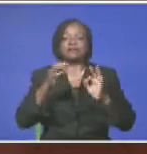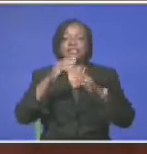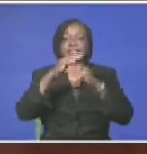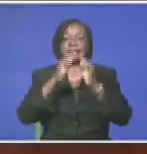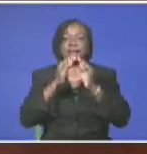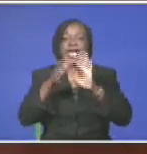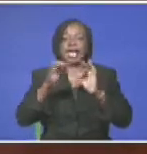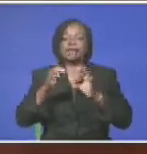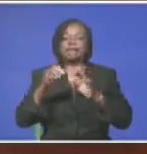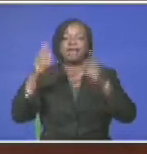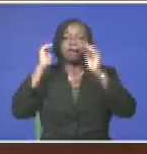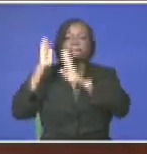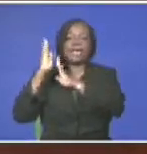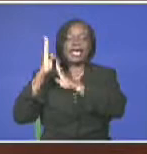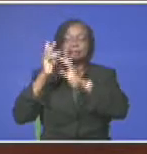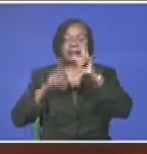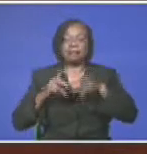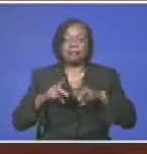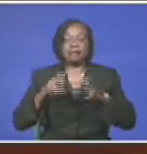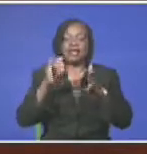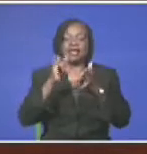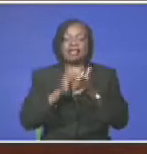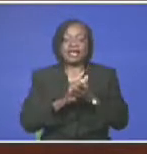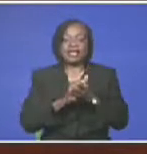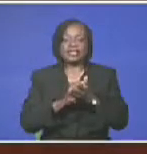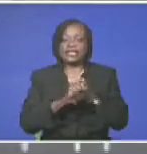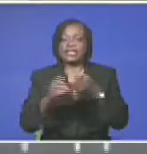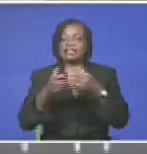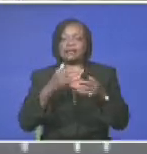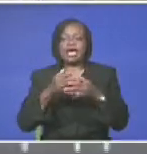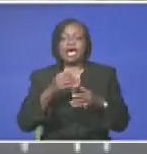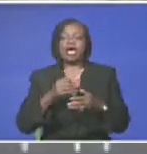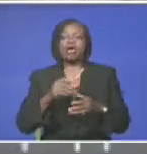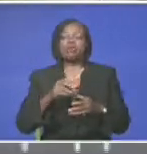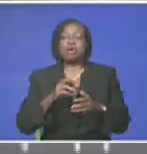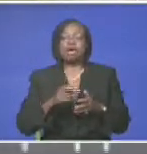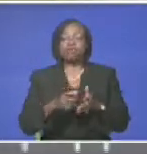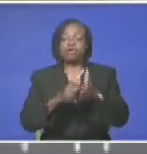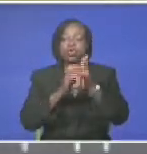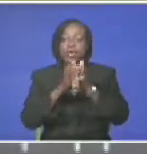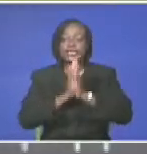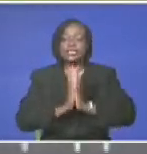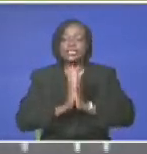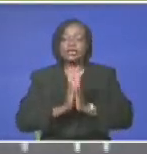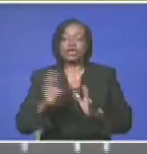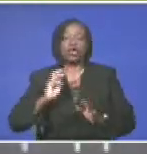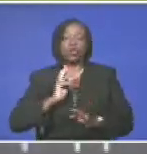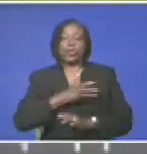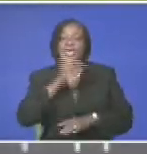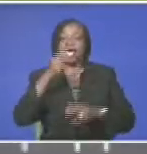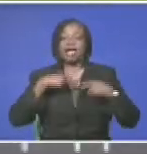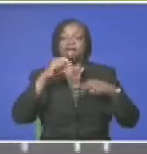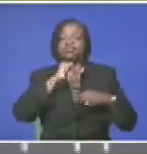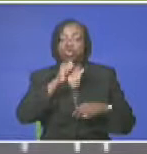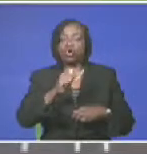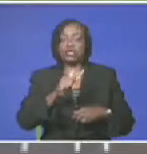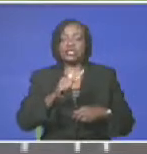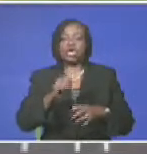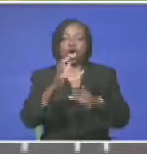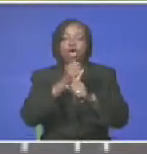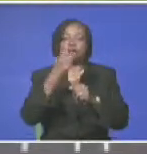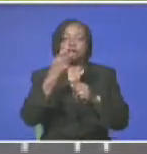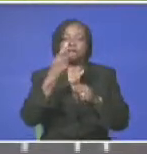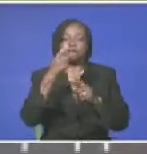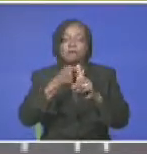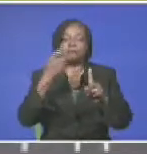people, is that despite our repeated requests, we still have yet to receive from the University of the West Indies